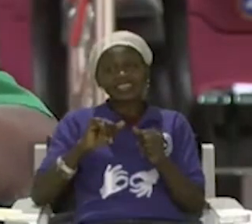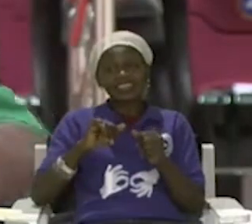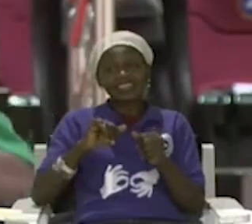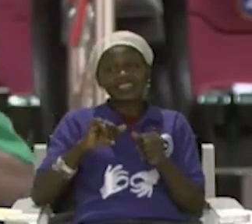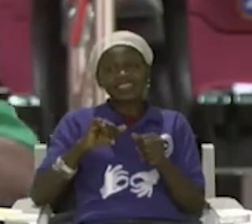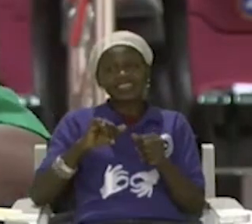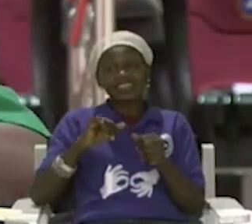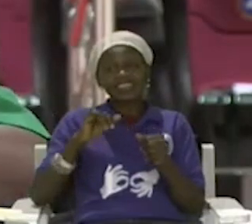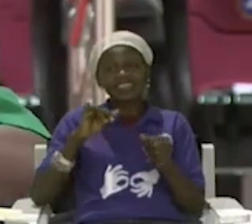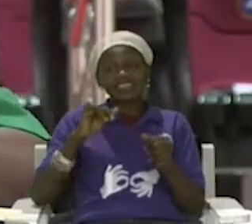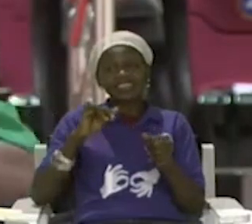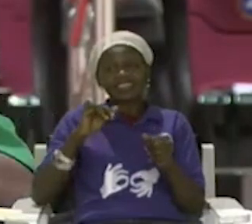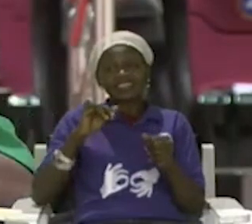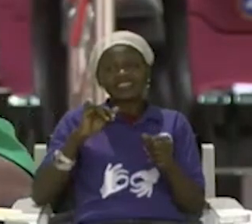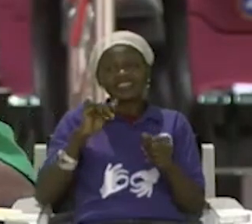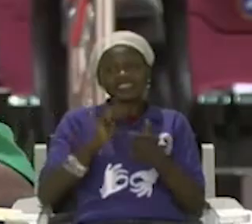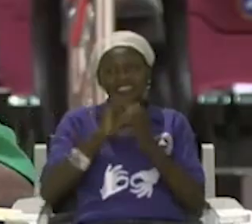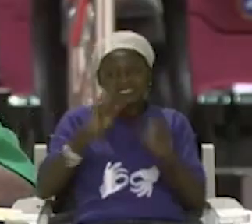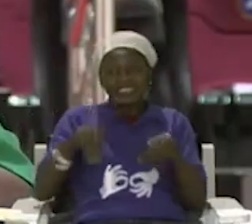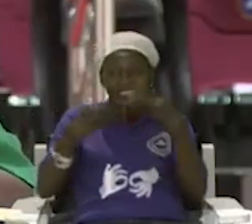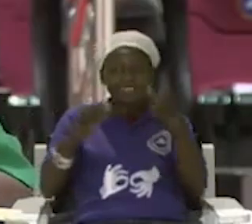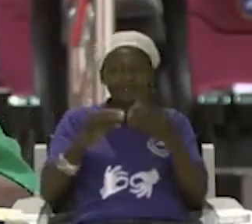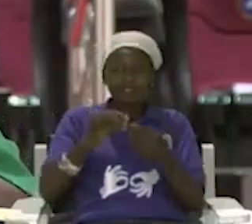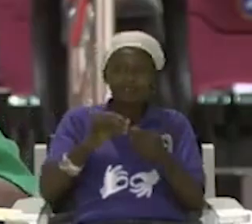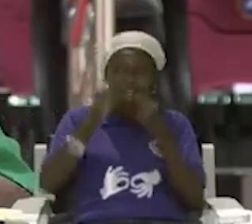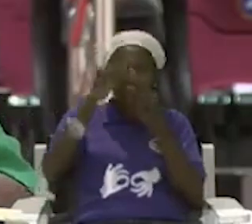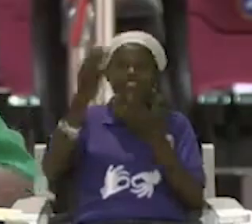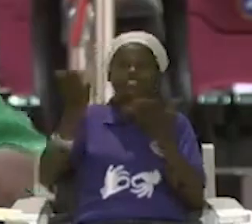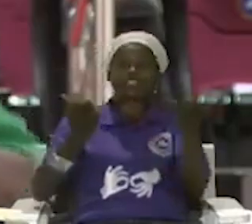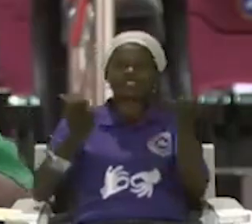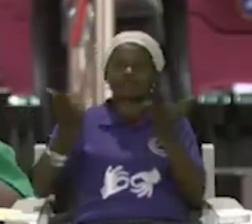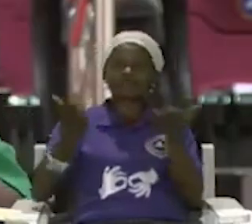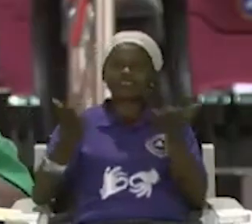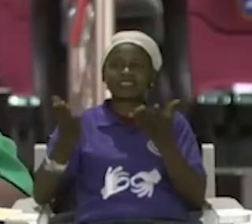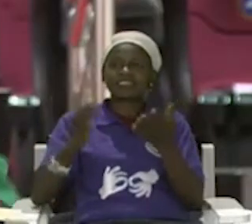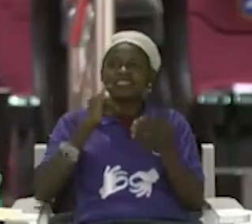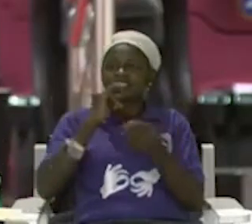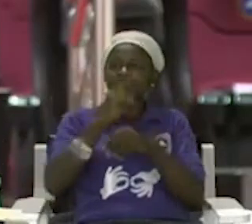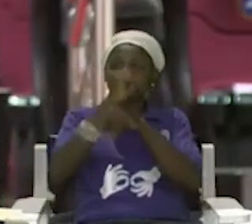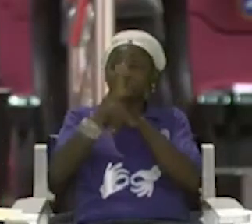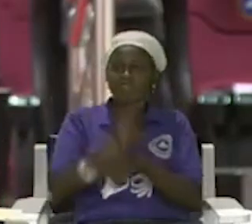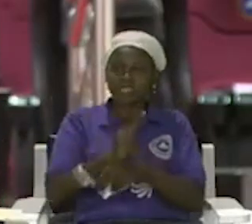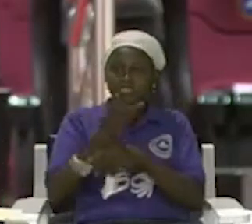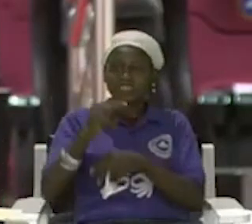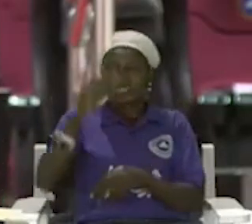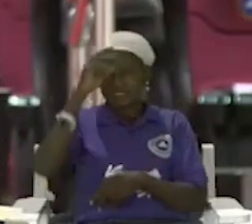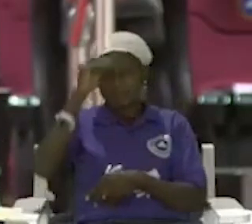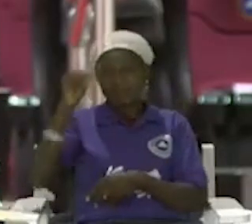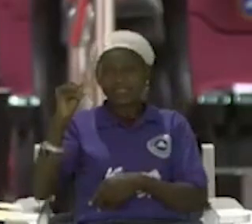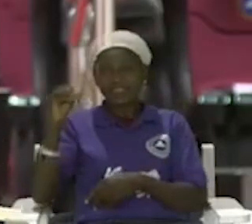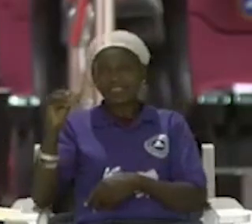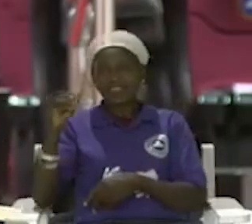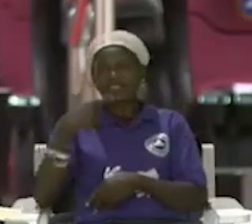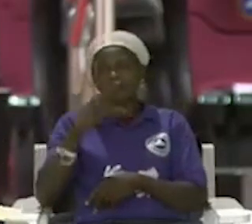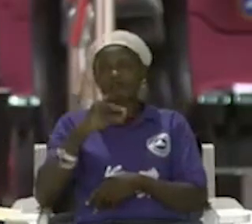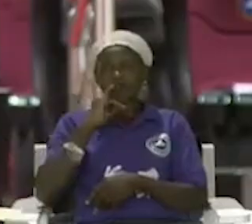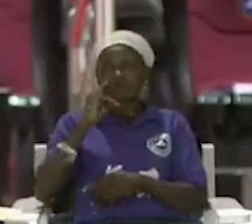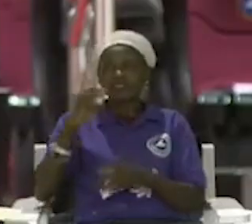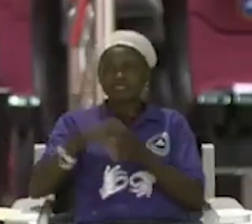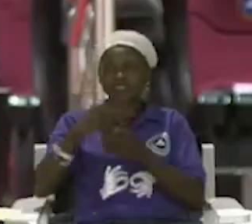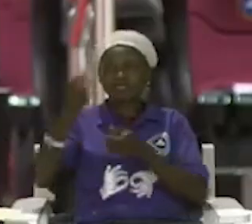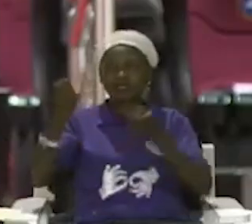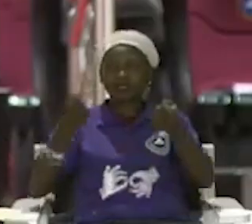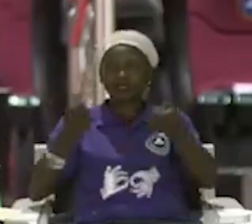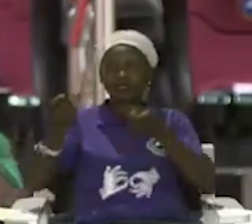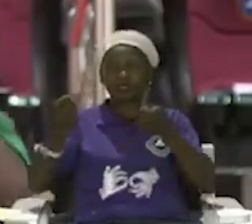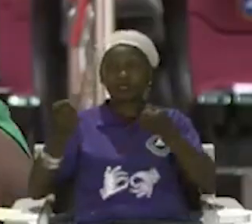who can offer a special service is usually the man who's in control.